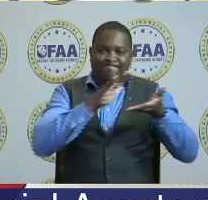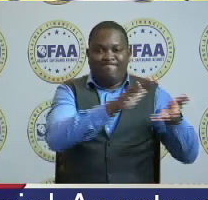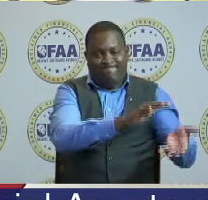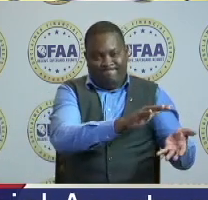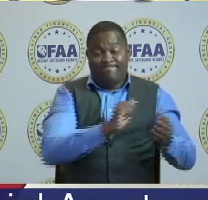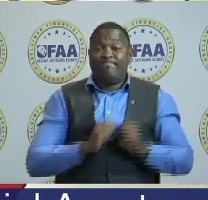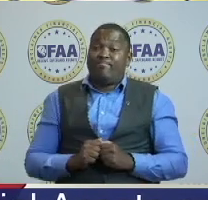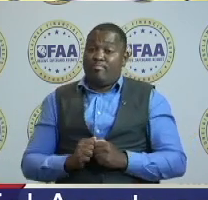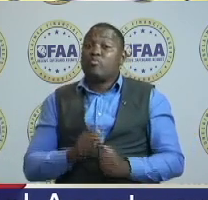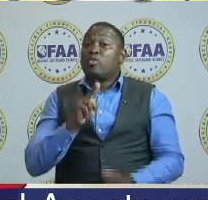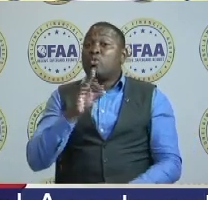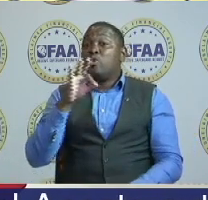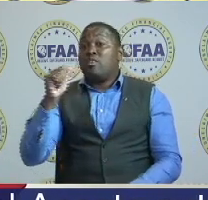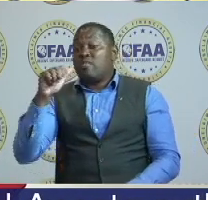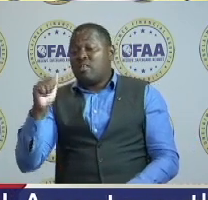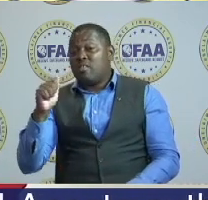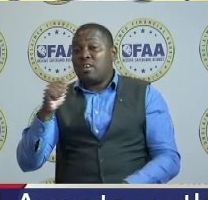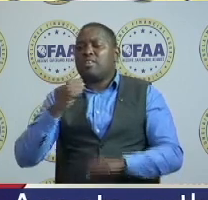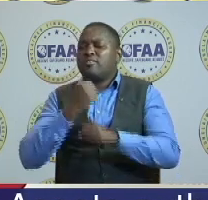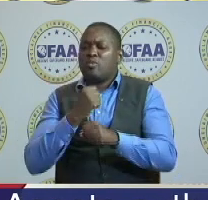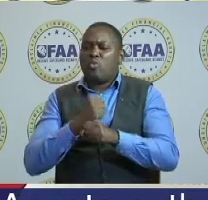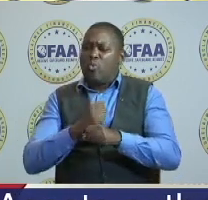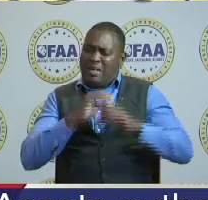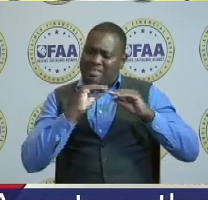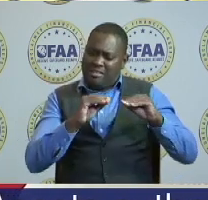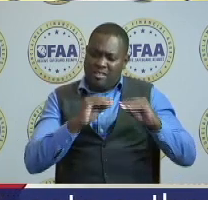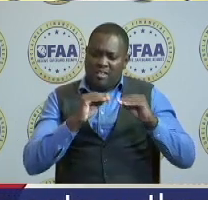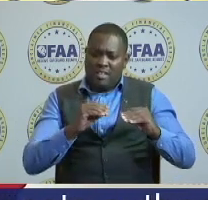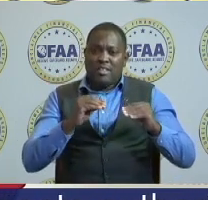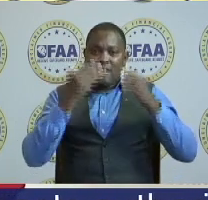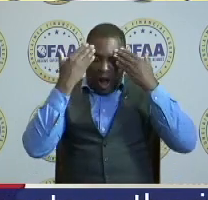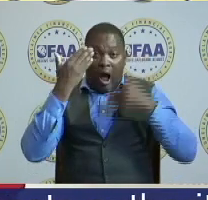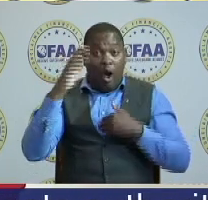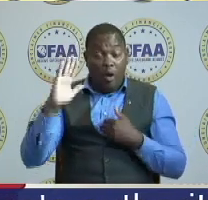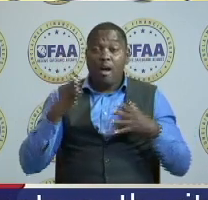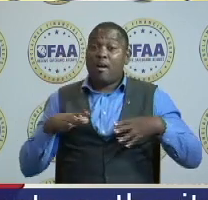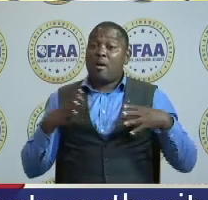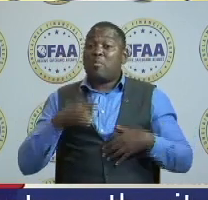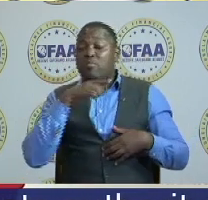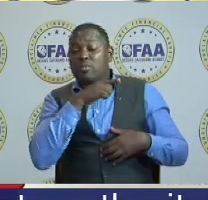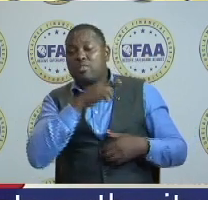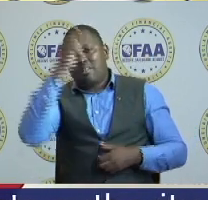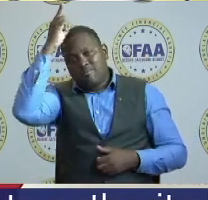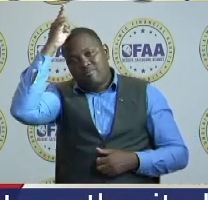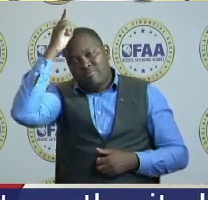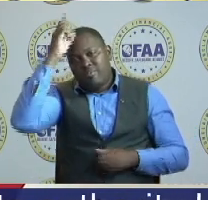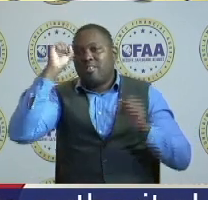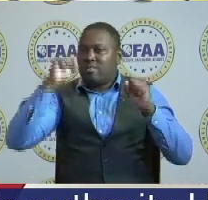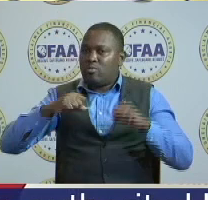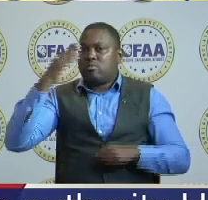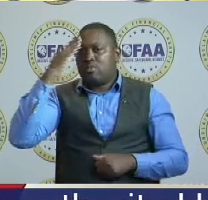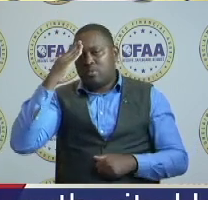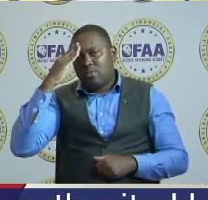of education and awareness so that even the people in Mashinani can be able even to